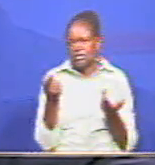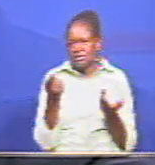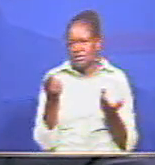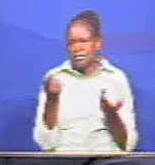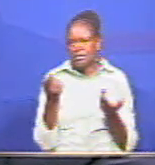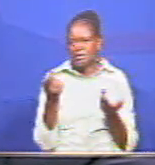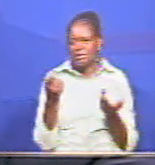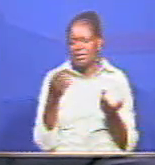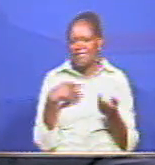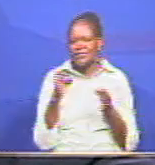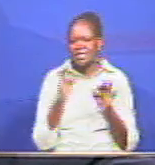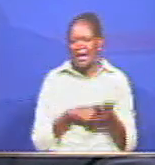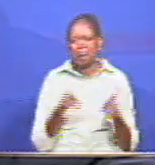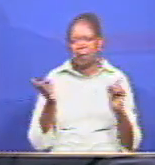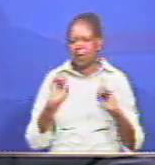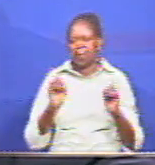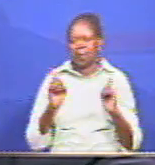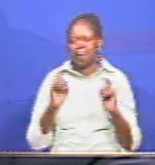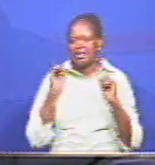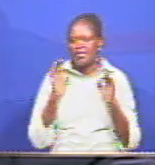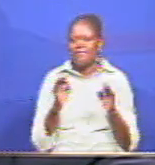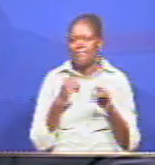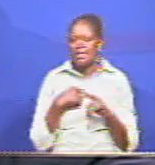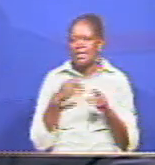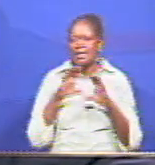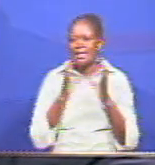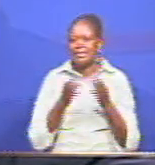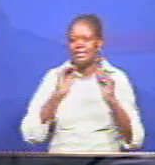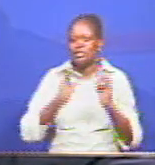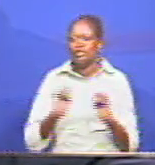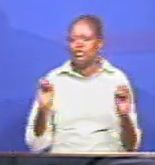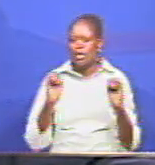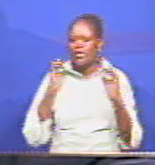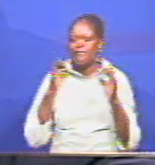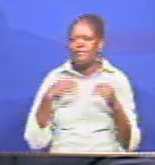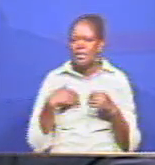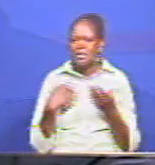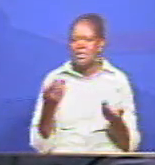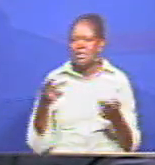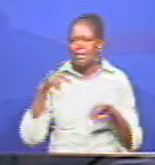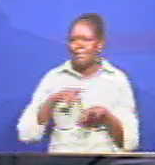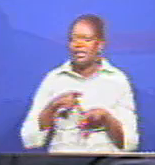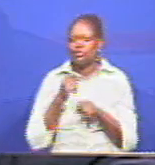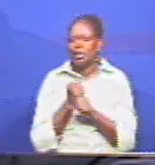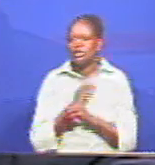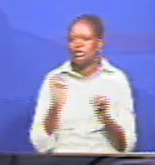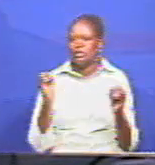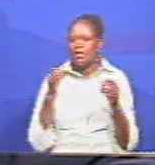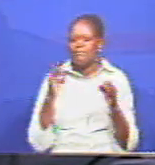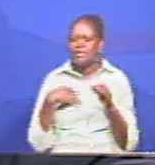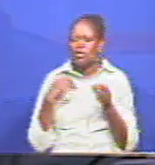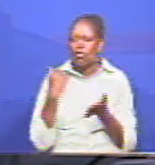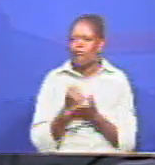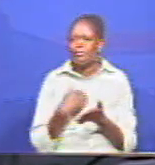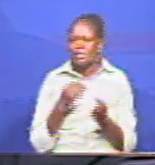I have a free time. Yes. If I am not in class, uh-huh. if I am not in a parish, uh-huh. if I am not in my